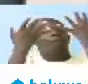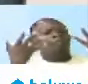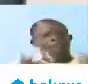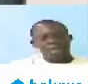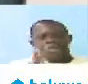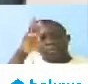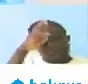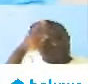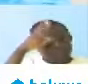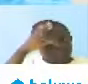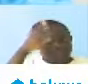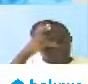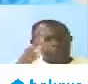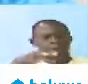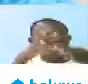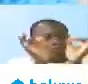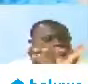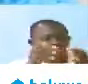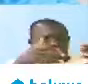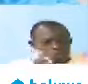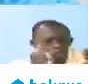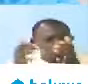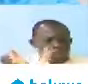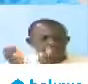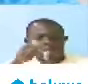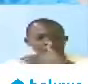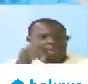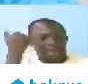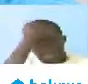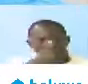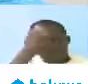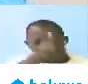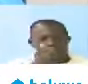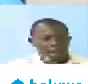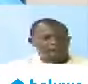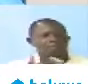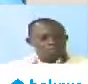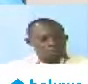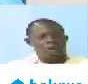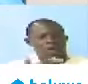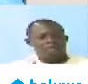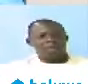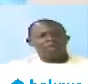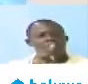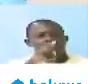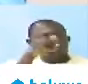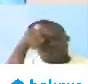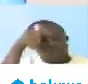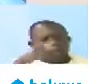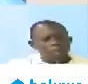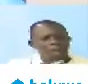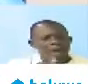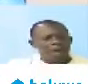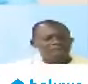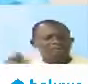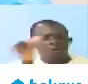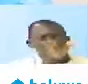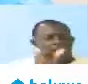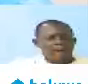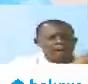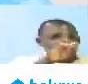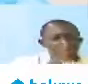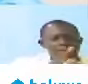Africa. But Mr. Witness, are you aware that there was another base called the Maktaba? Oh, said of any